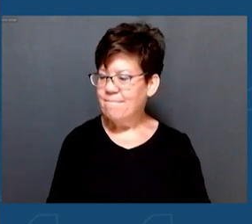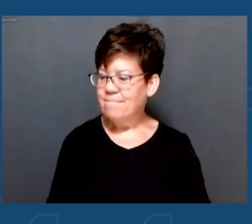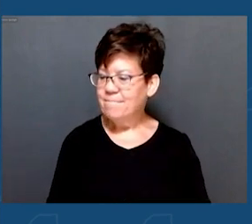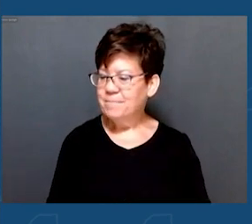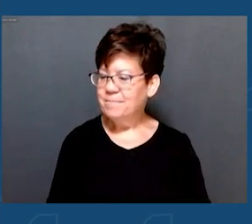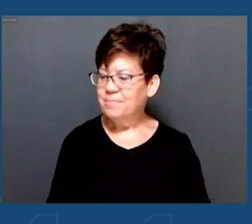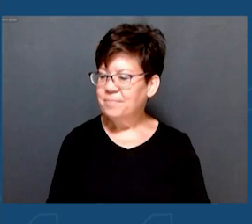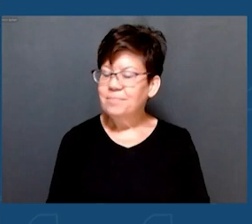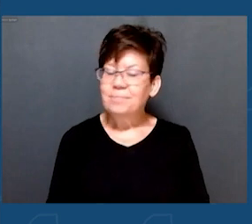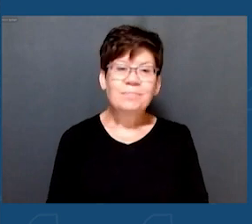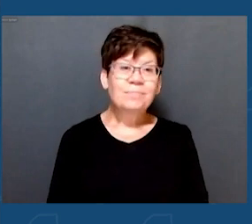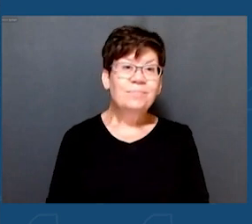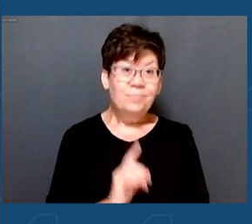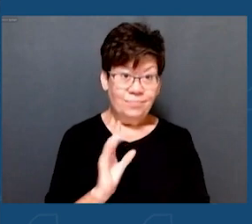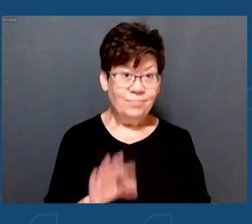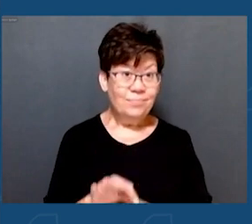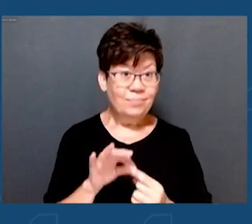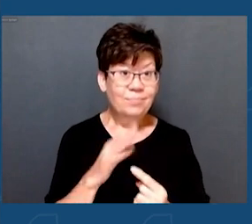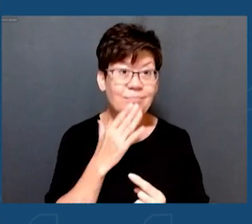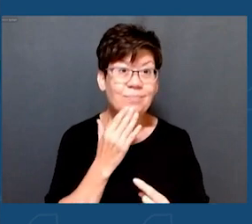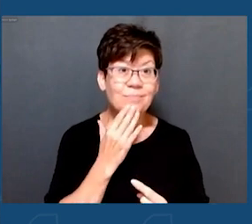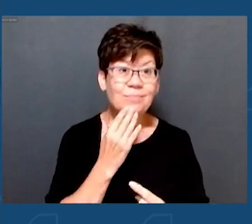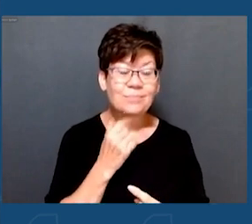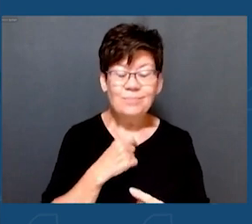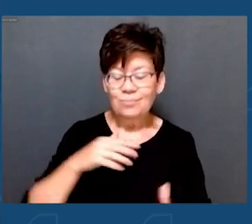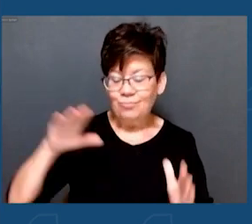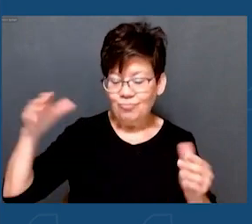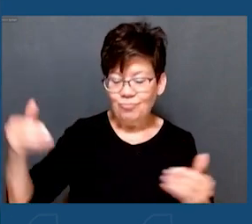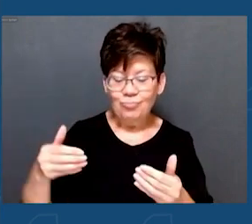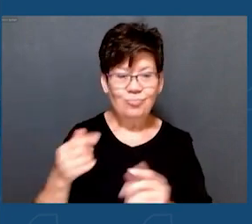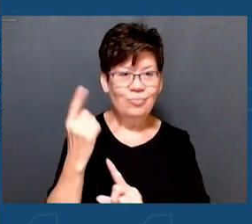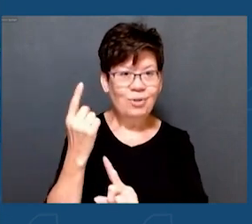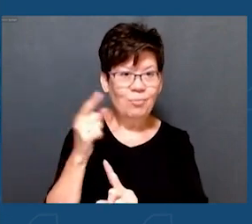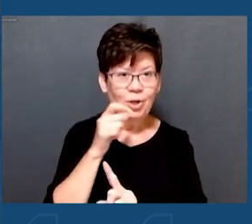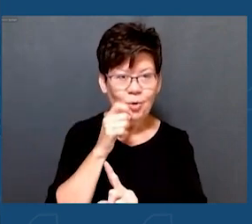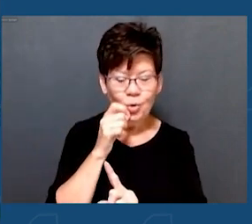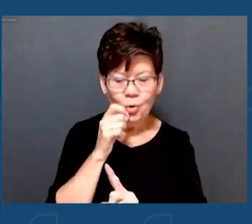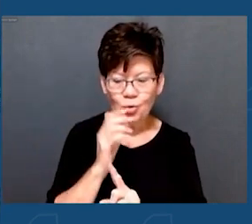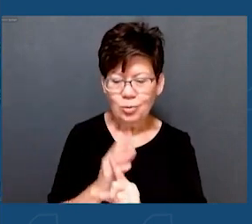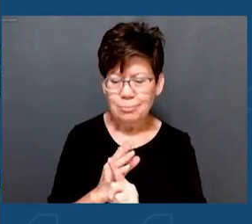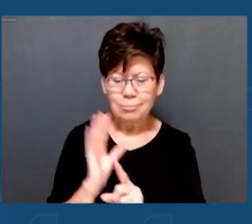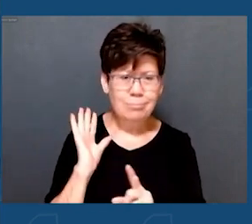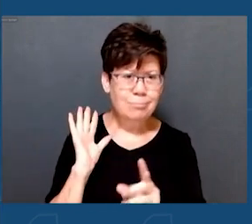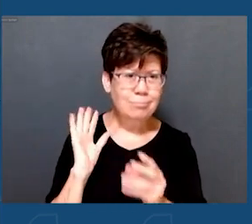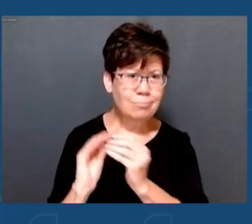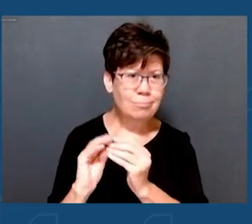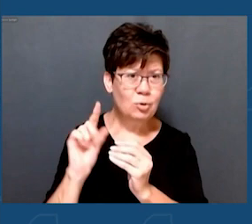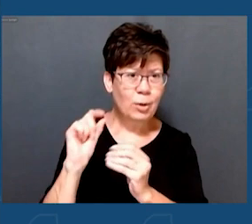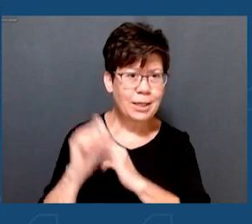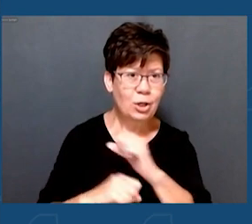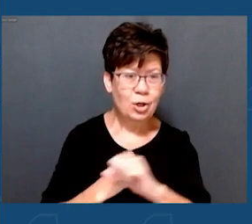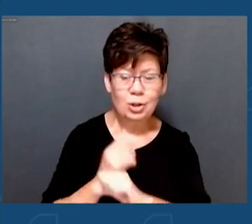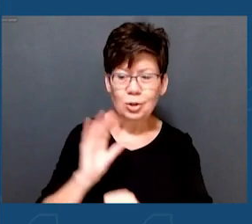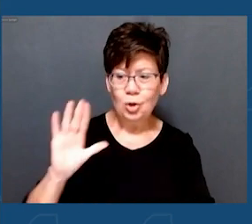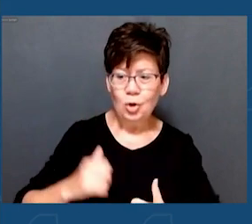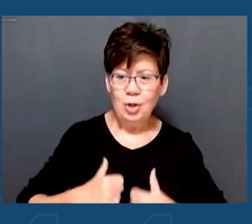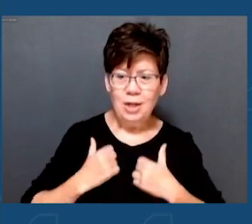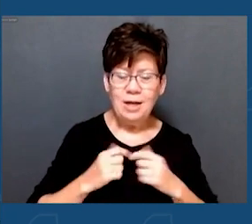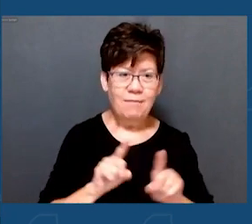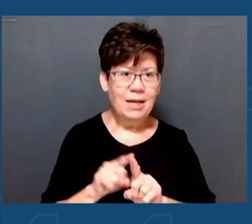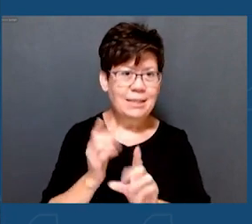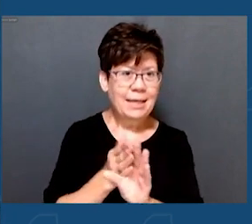it is especially sweet to be able to introduce someone who spent over 20 years of her life as a psychiatric